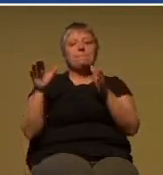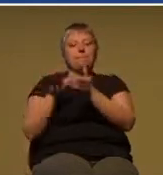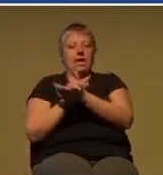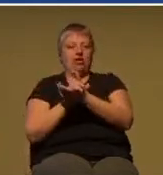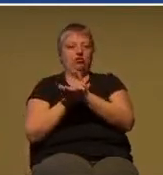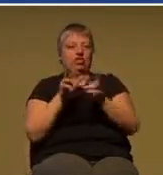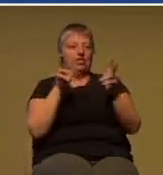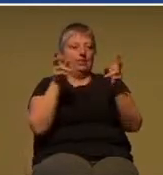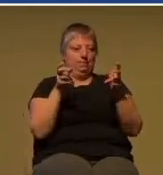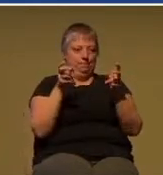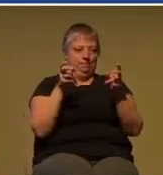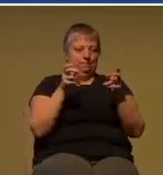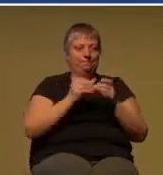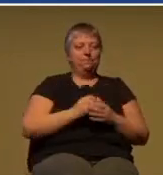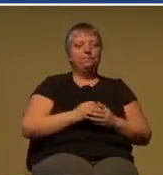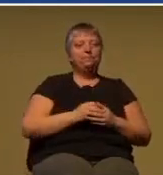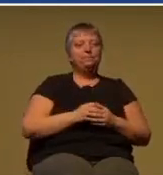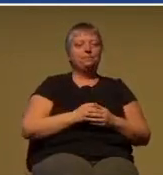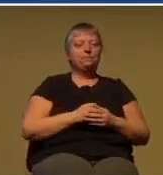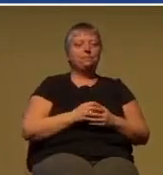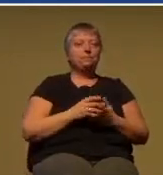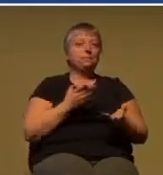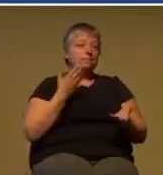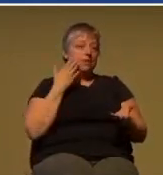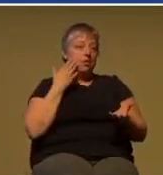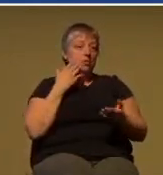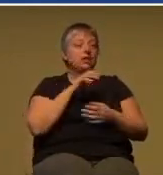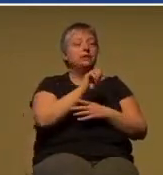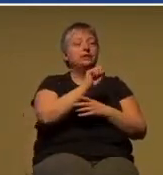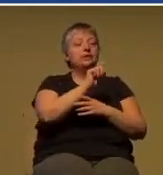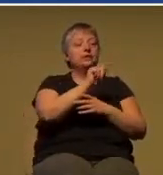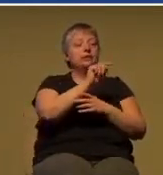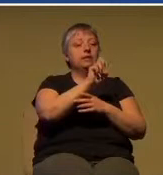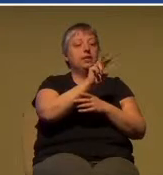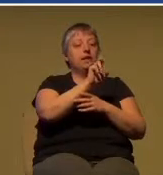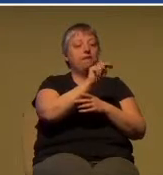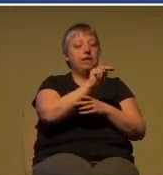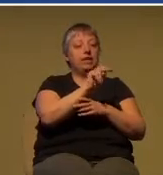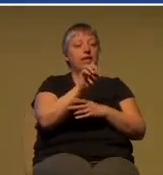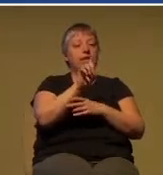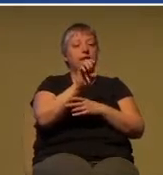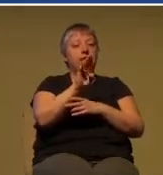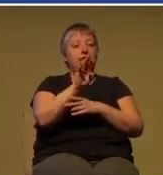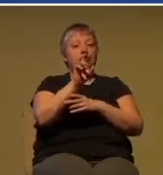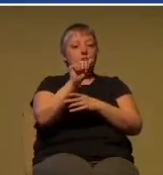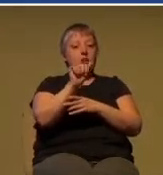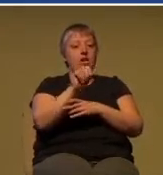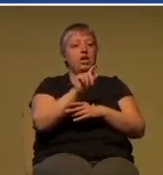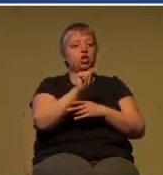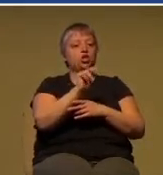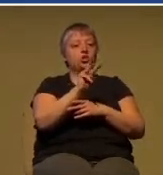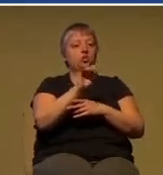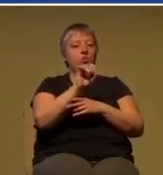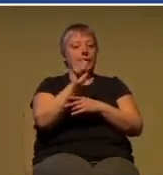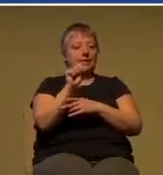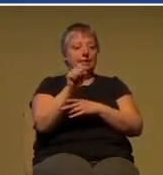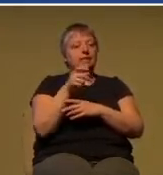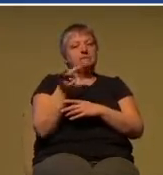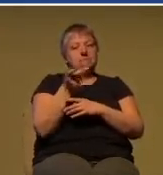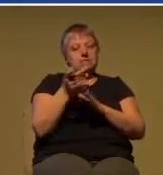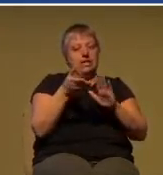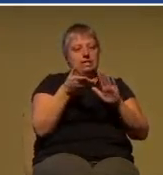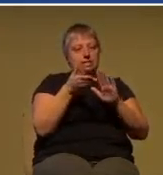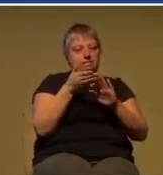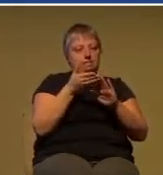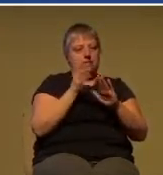theme. As you know, Stephen and Debra Twiss head up our marriage ministry here